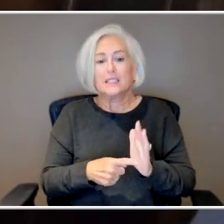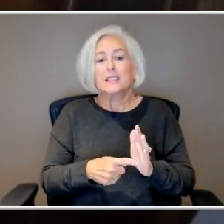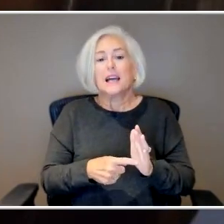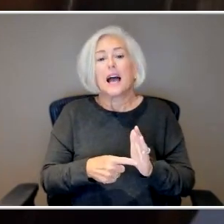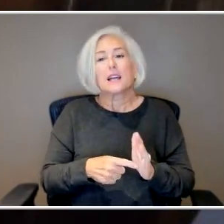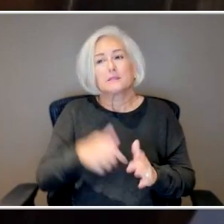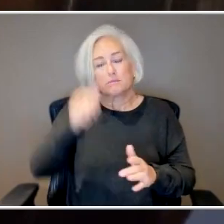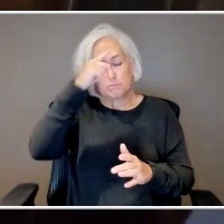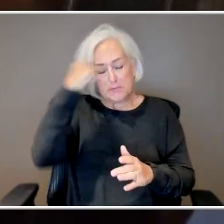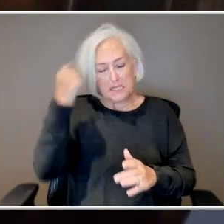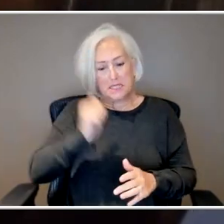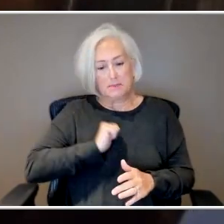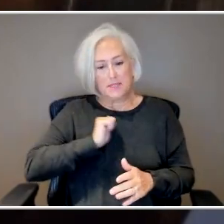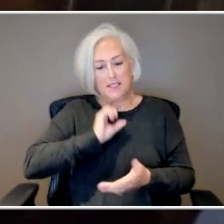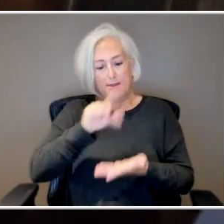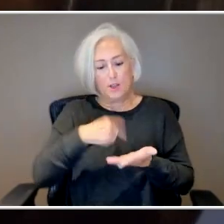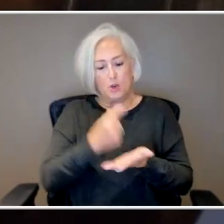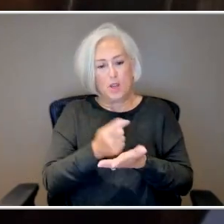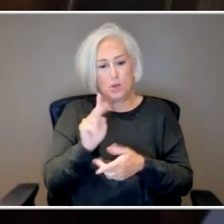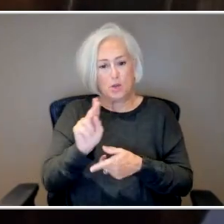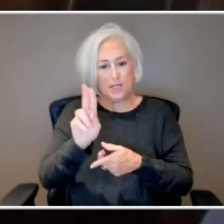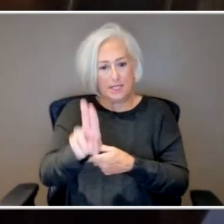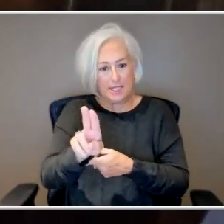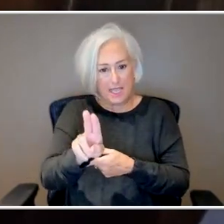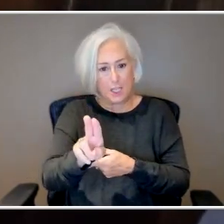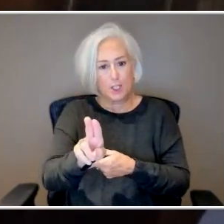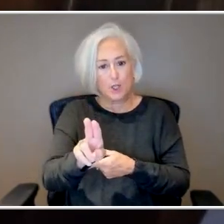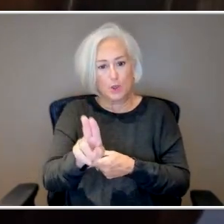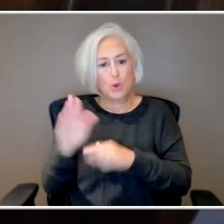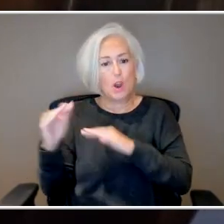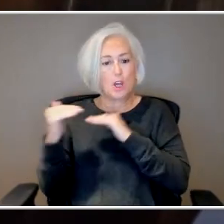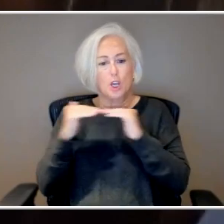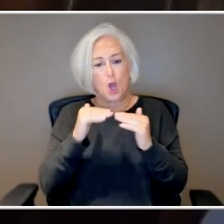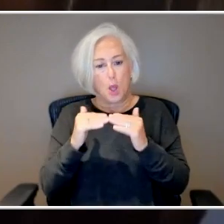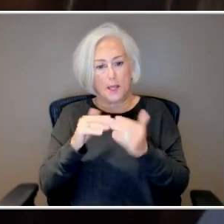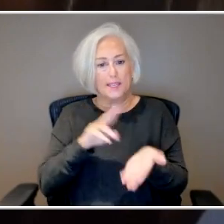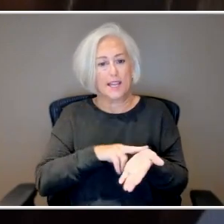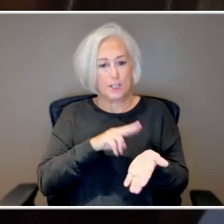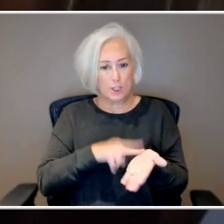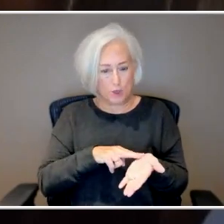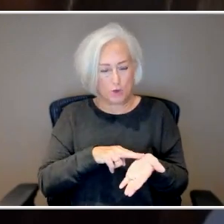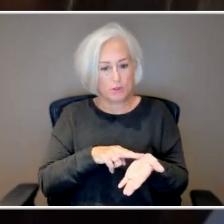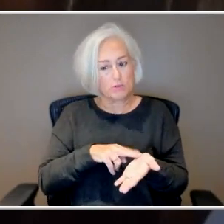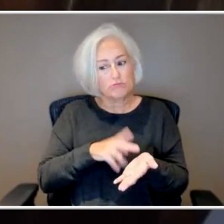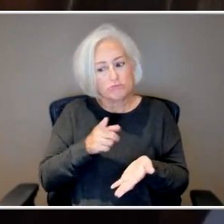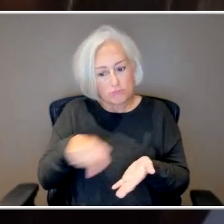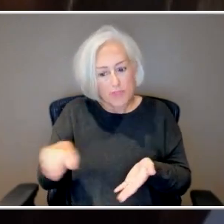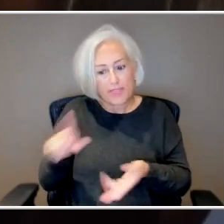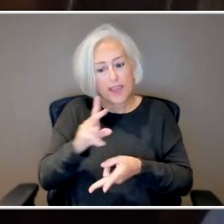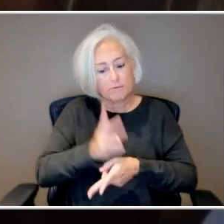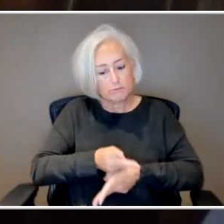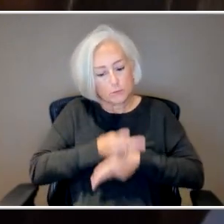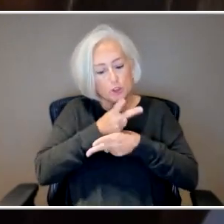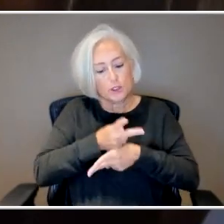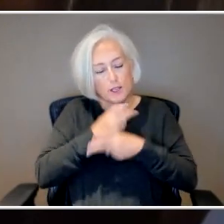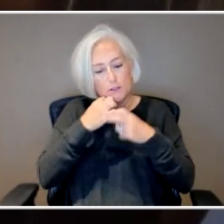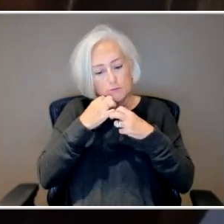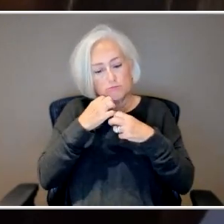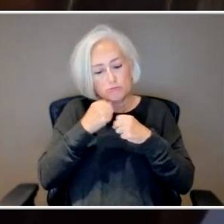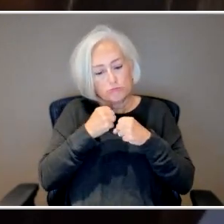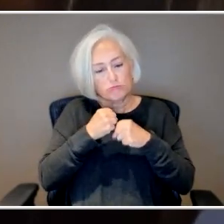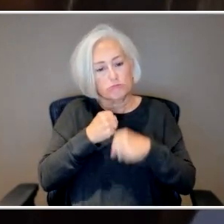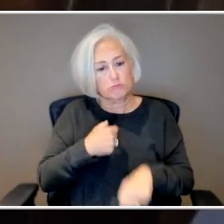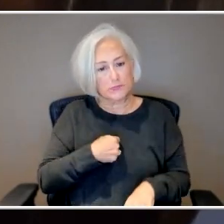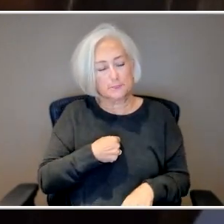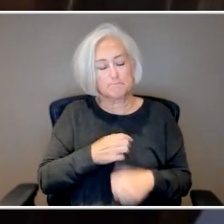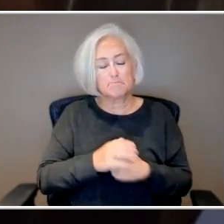and also just a colleague and a nurse, they took really special care and they were worried about me, and